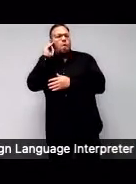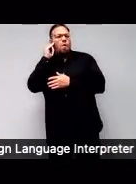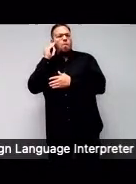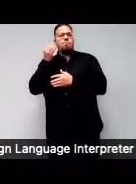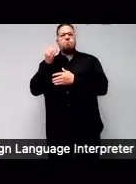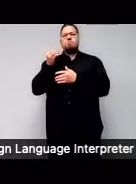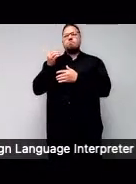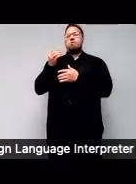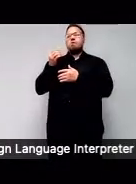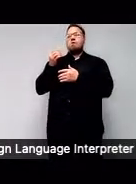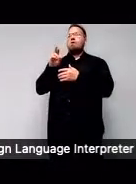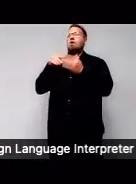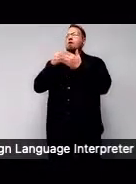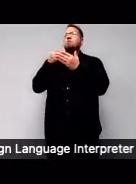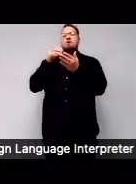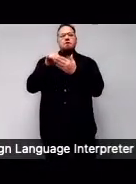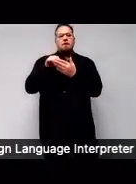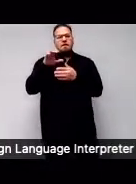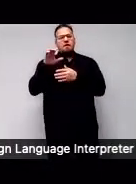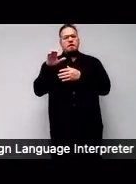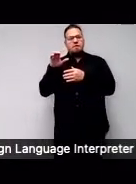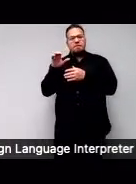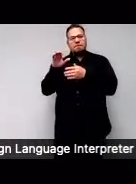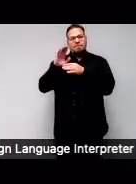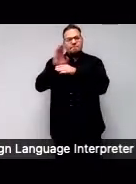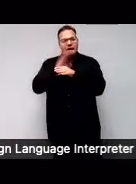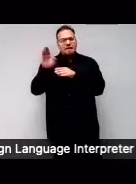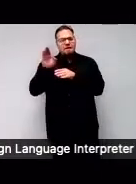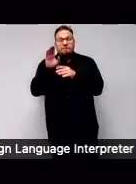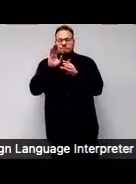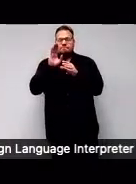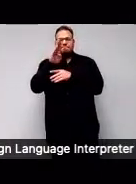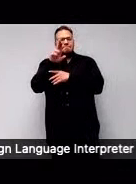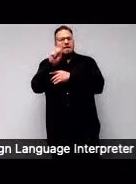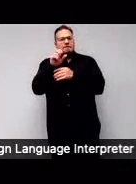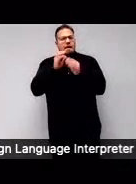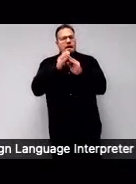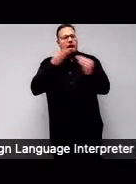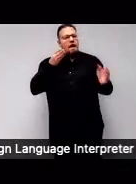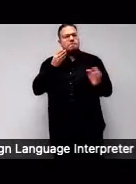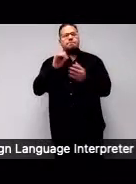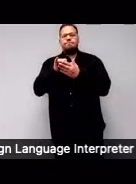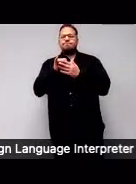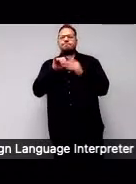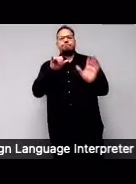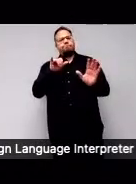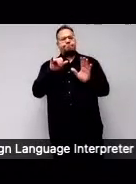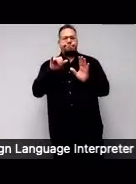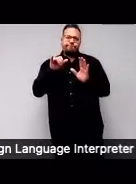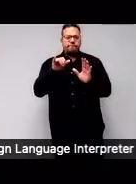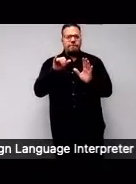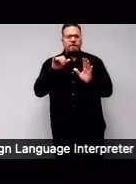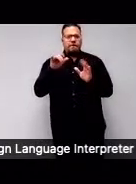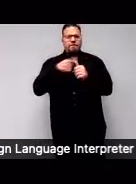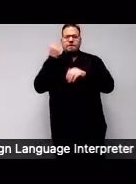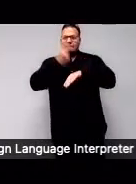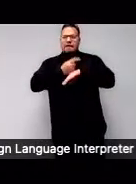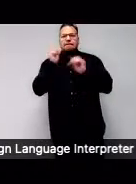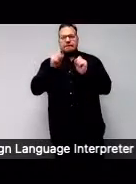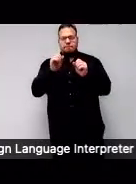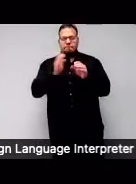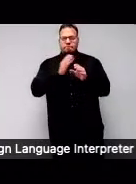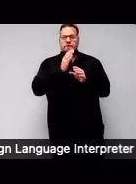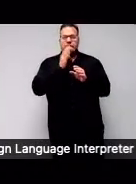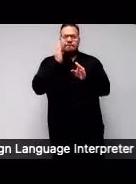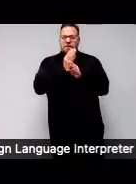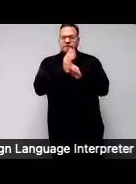lines. Most of our students rely heavily on city bus. That's another part that we teach pretty heavily right from the first day they're there. And so it's